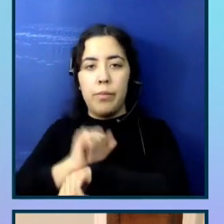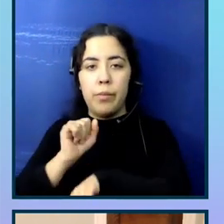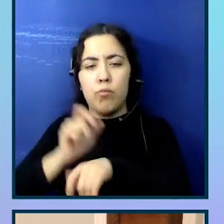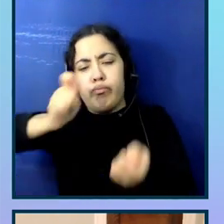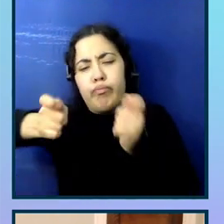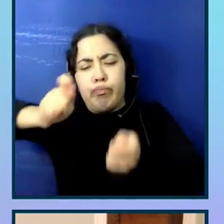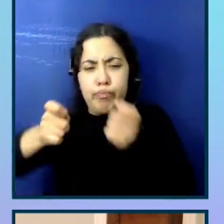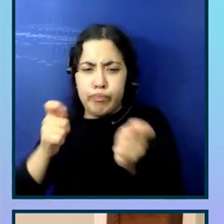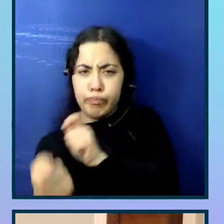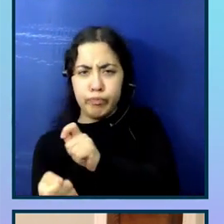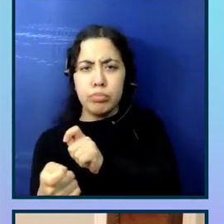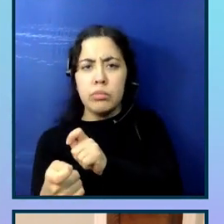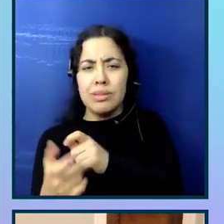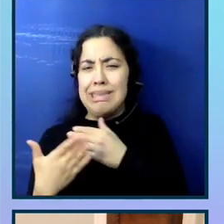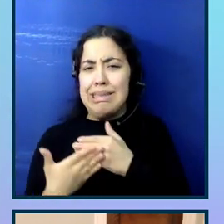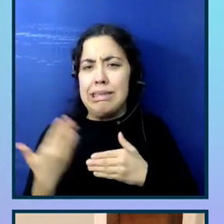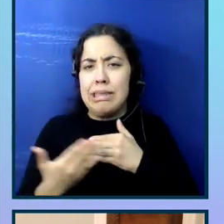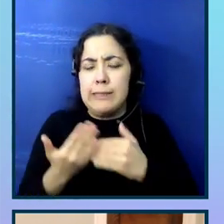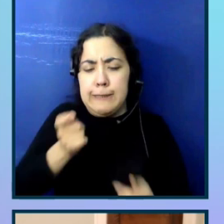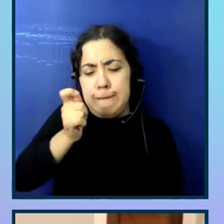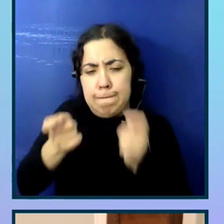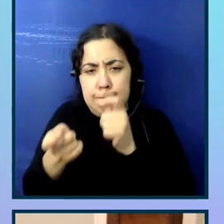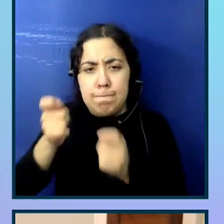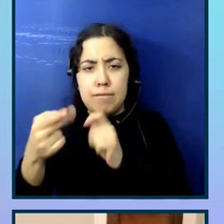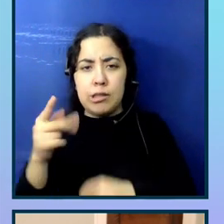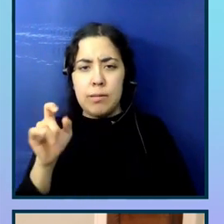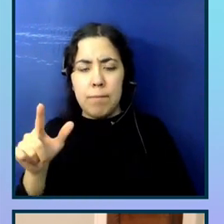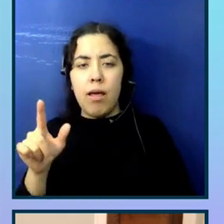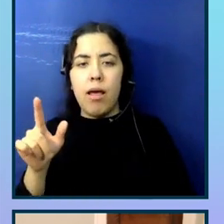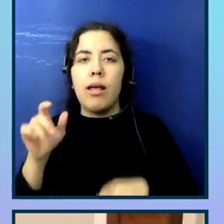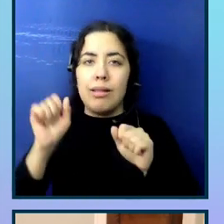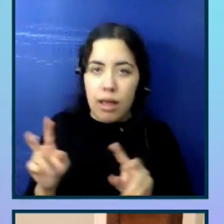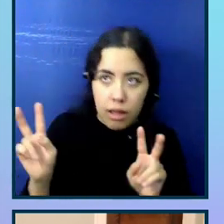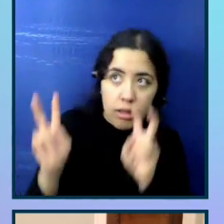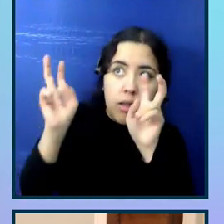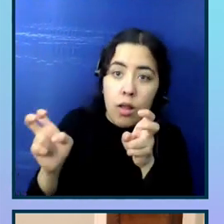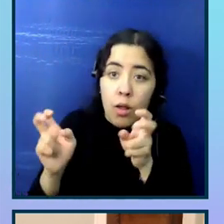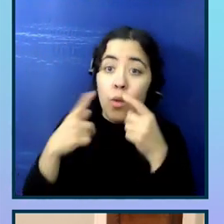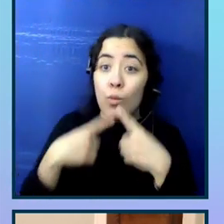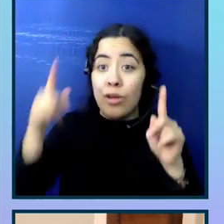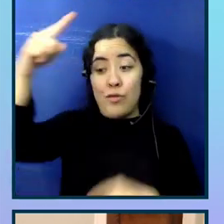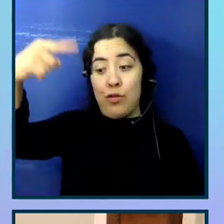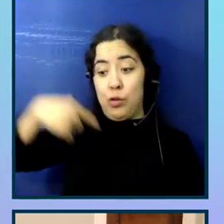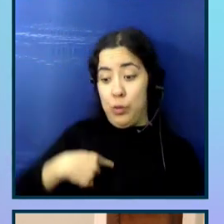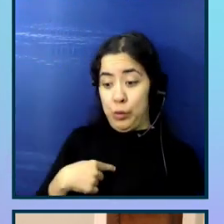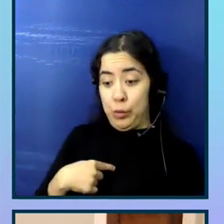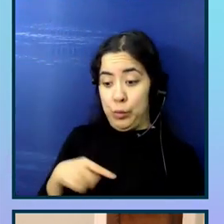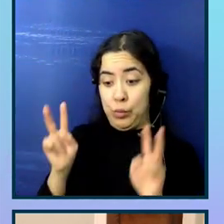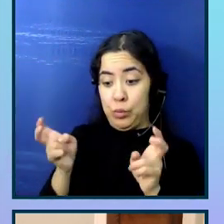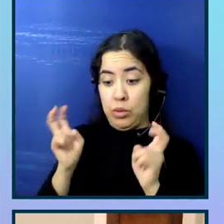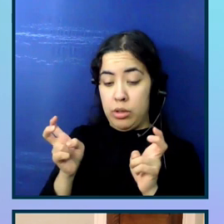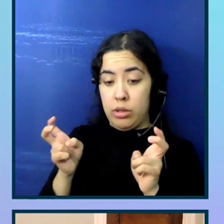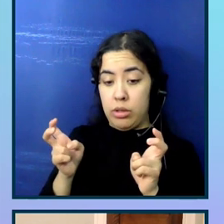malleable. It is very easy to manipulate HTML so that it, quote, works for you, end quote,